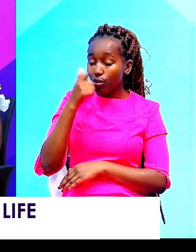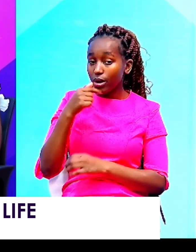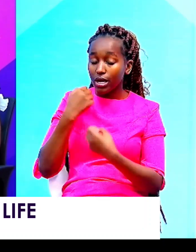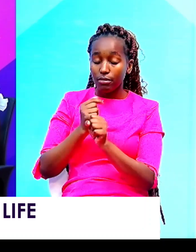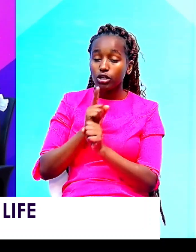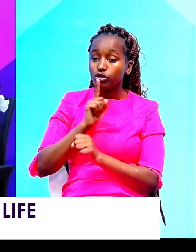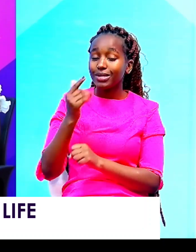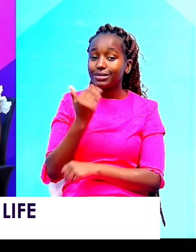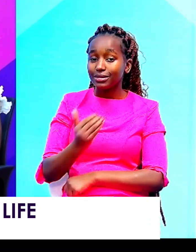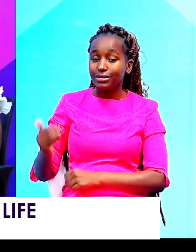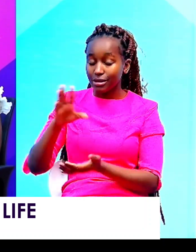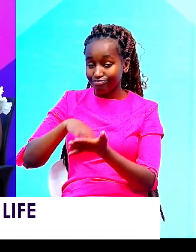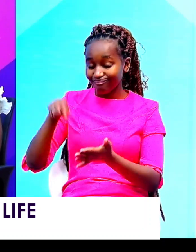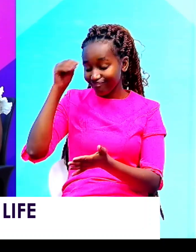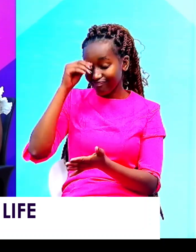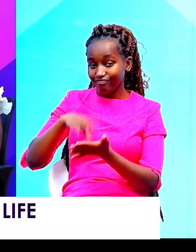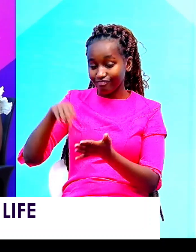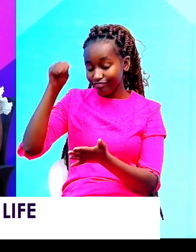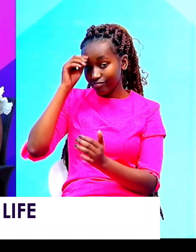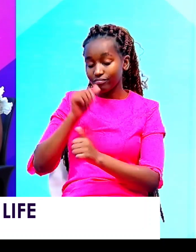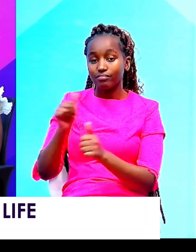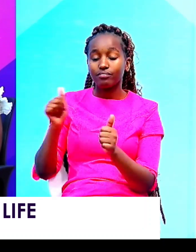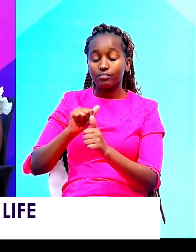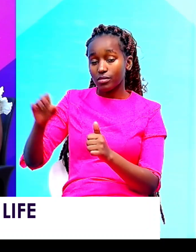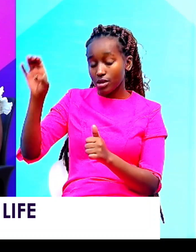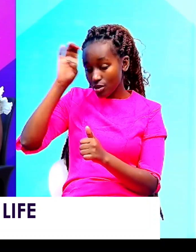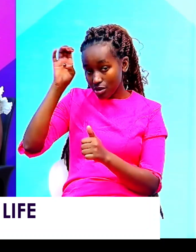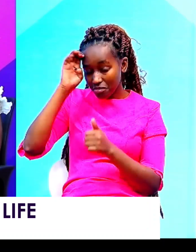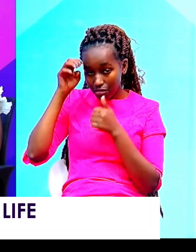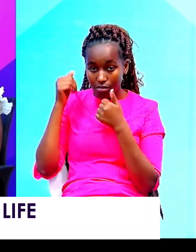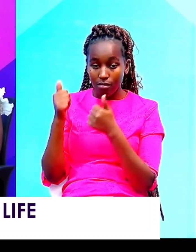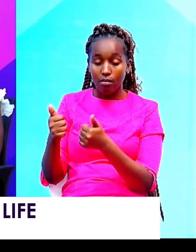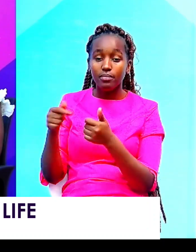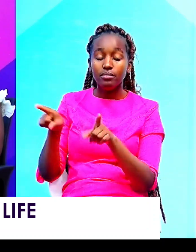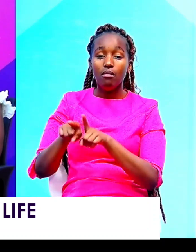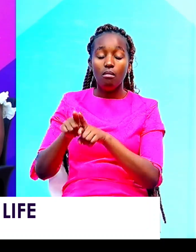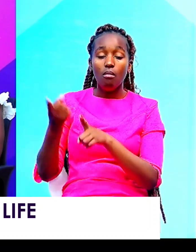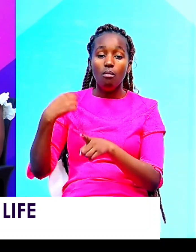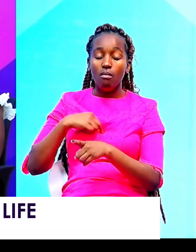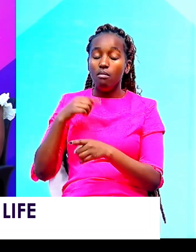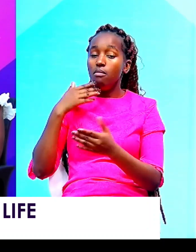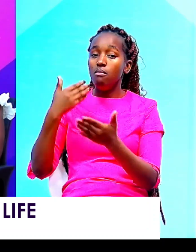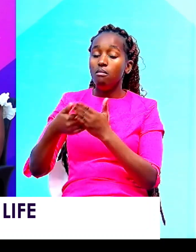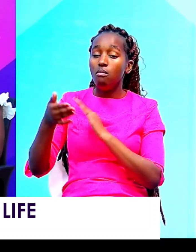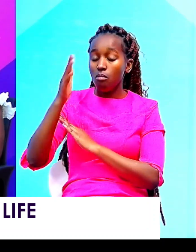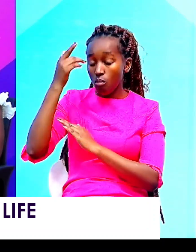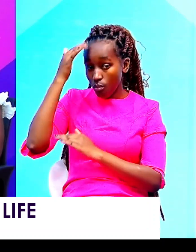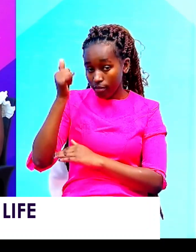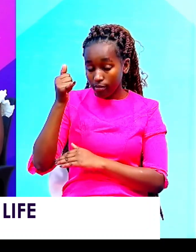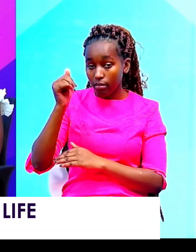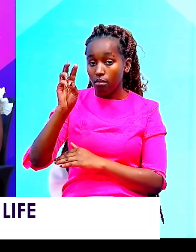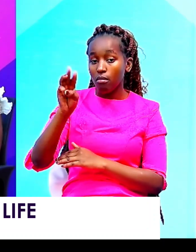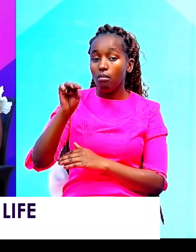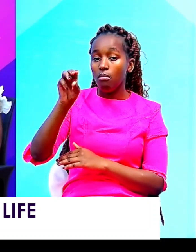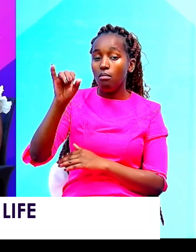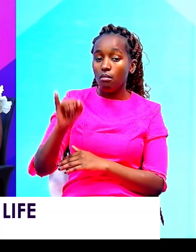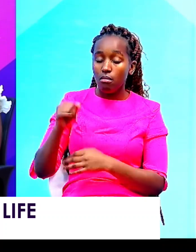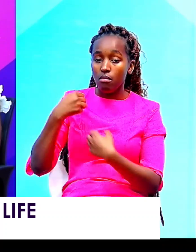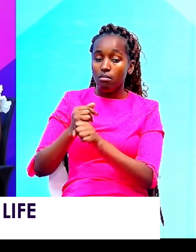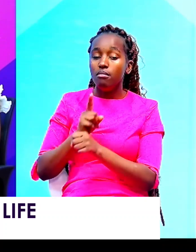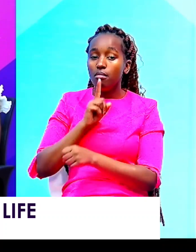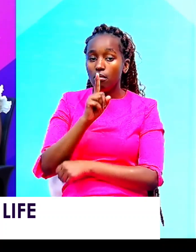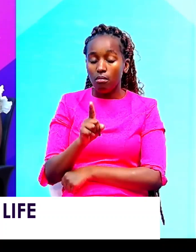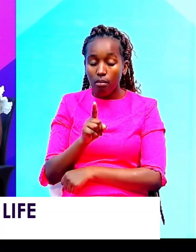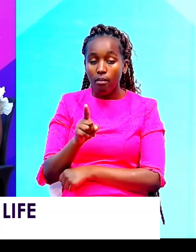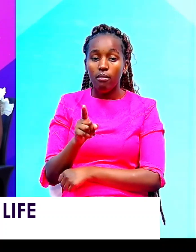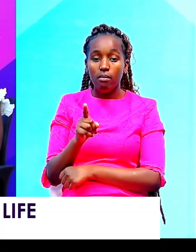sure that our children went to school. Okay. Yes. We also thank God even for Moi himself. Yes. He made sure that